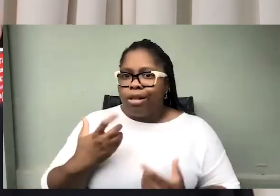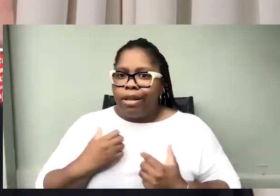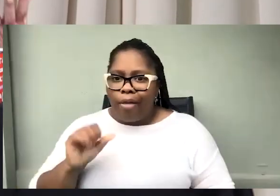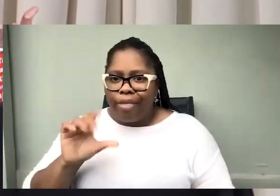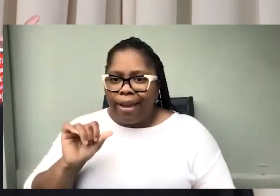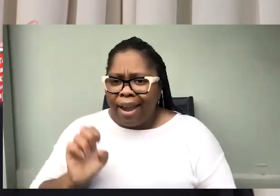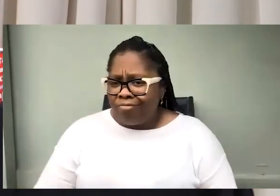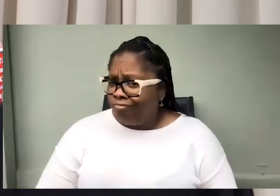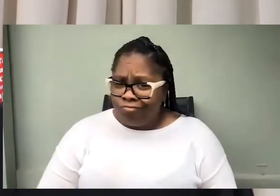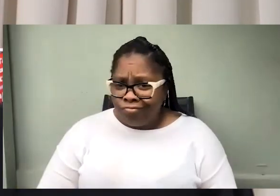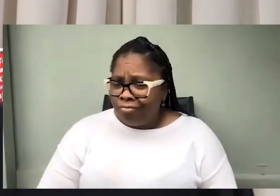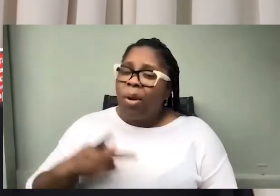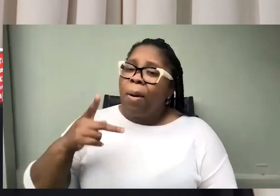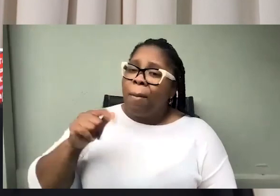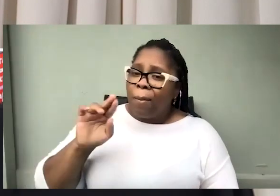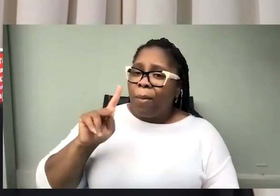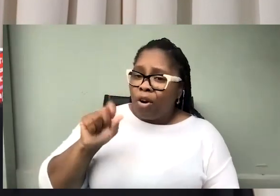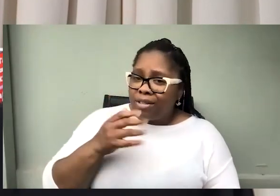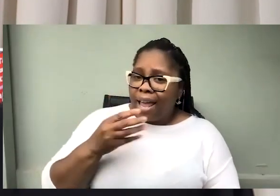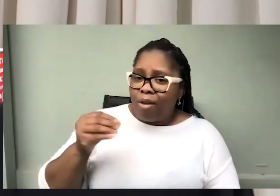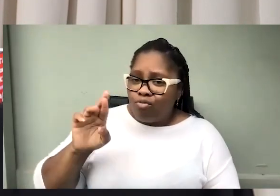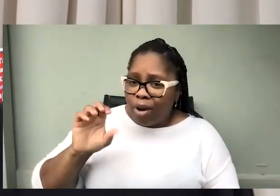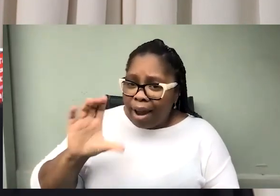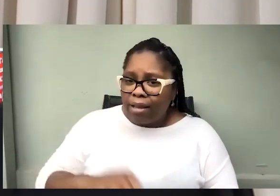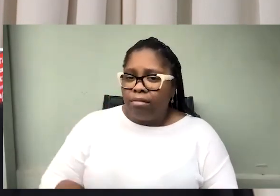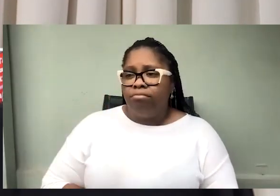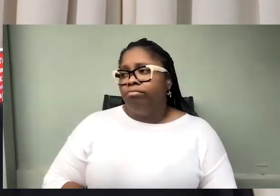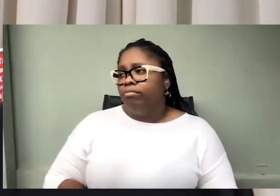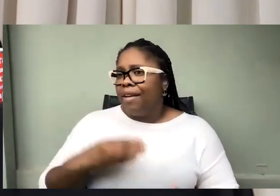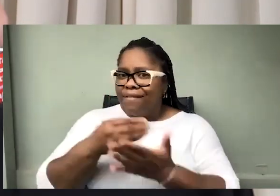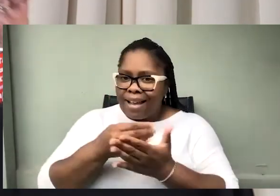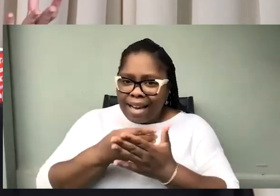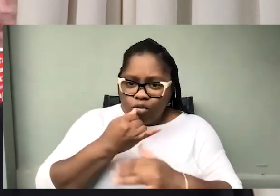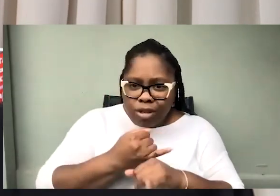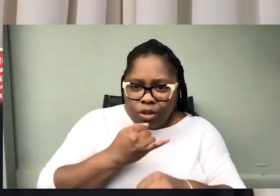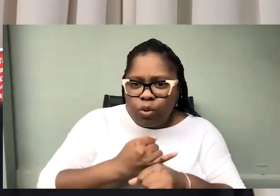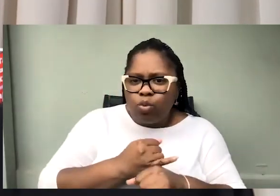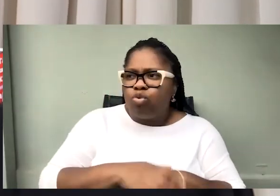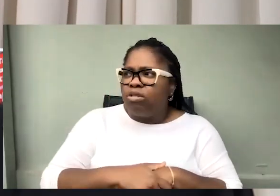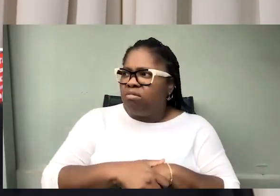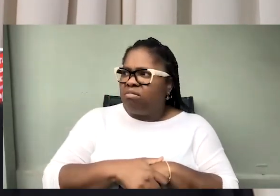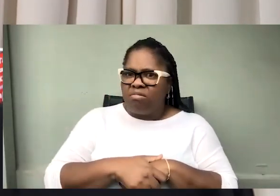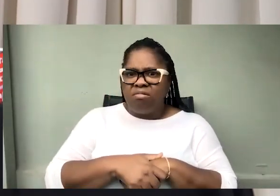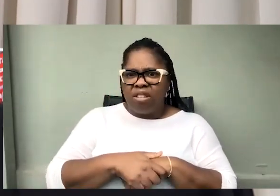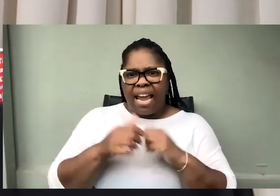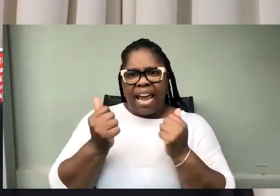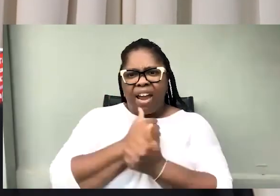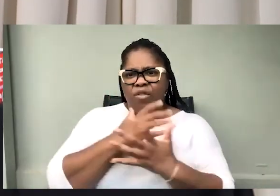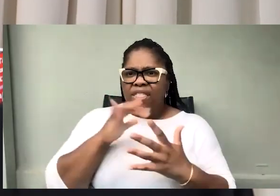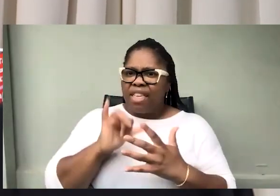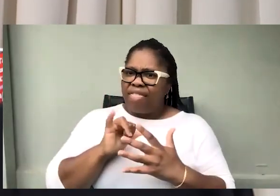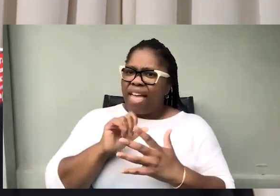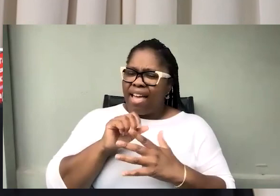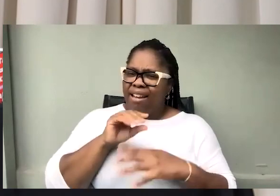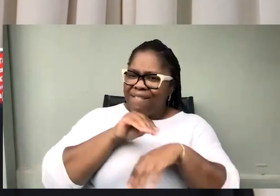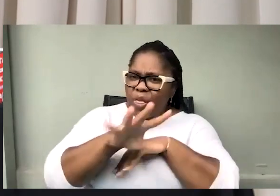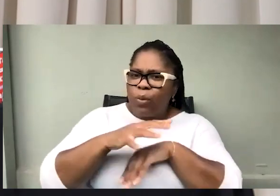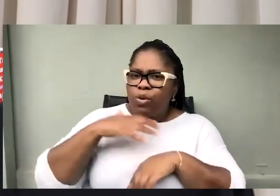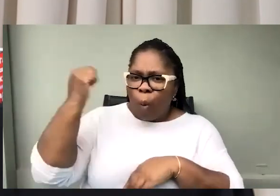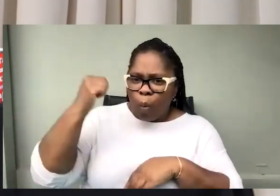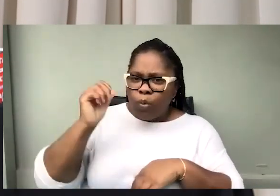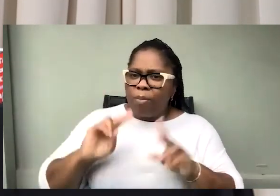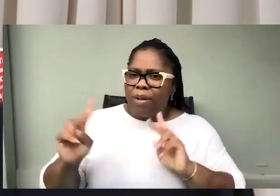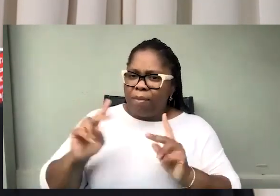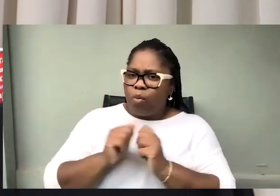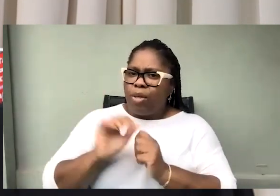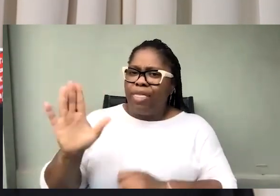but parks and recreation and financial institutions, all those sectors that touch older adults in their daily